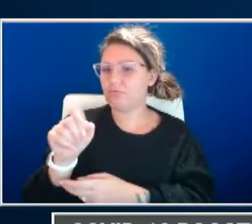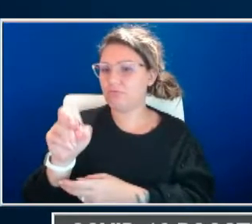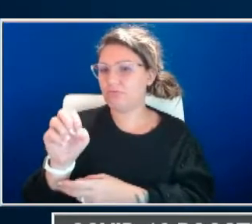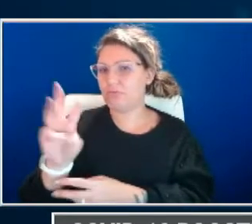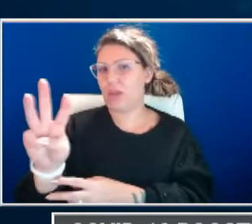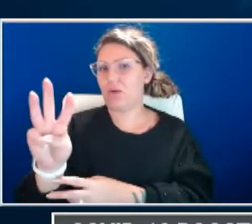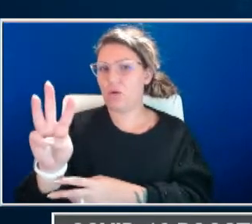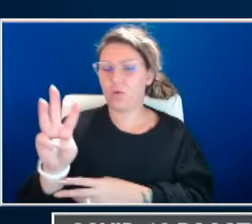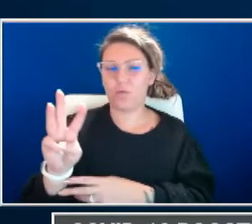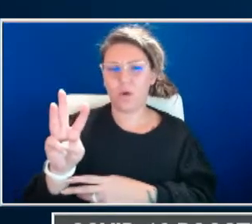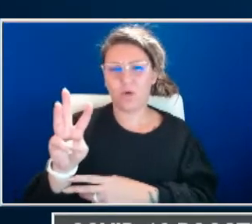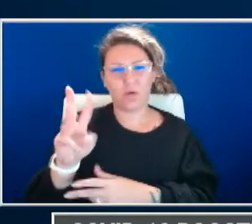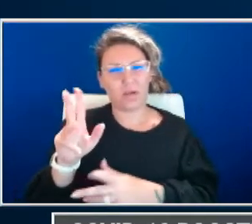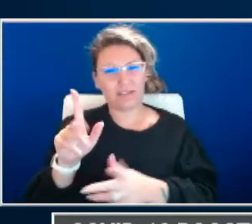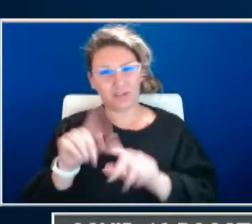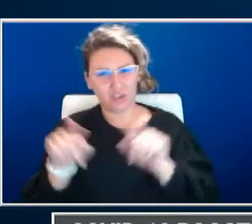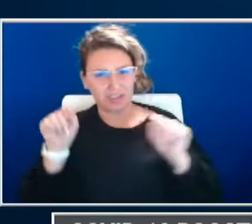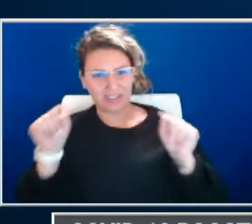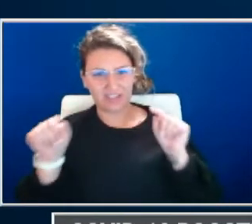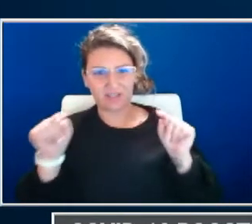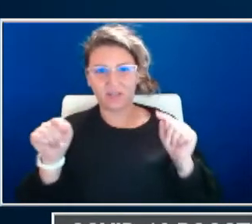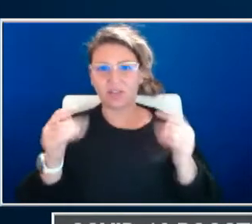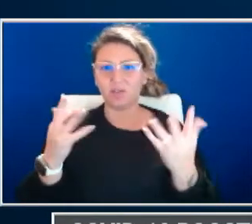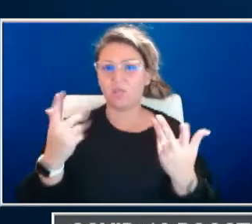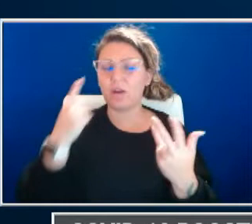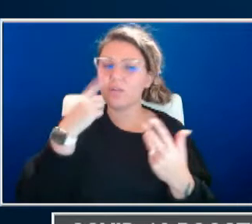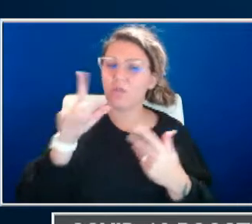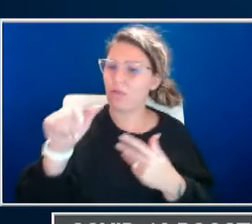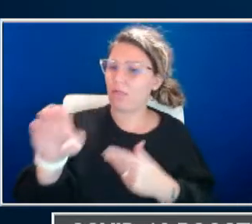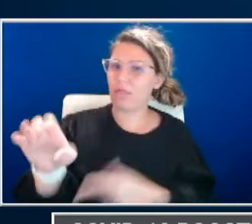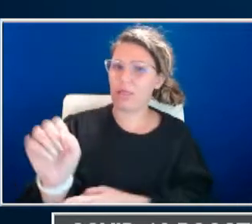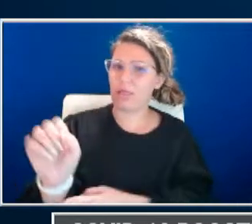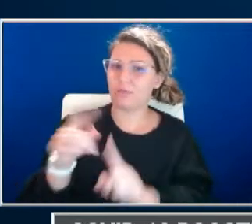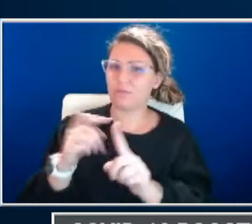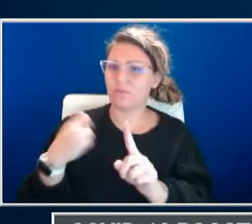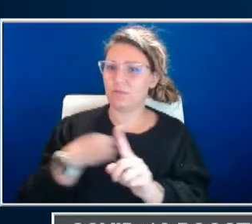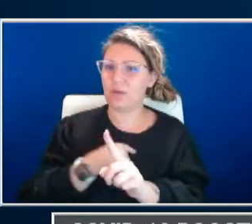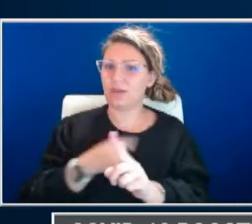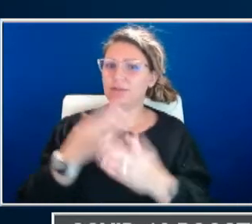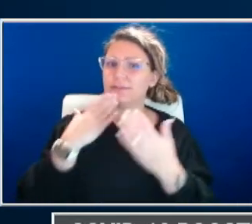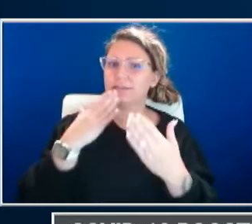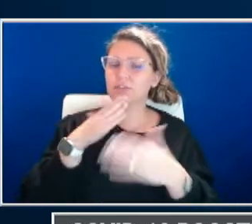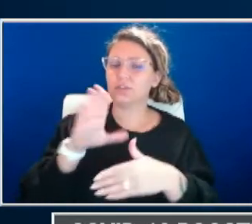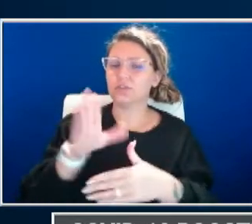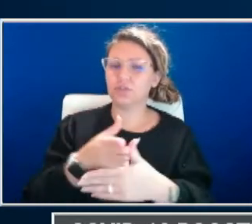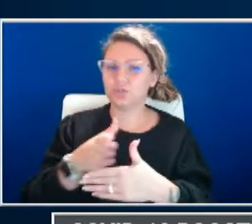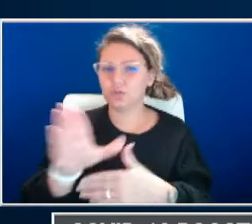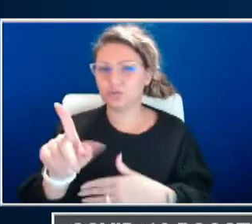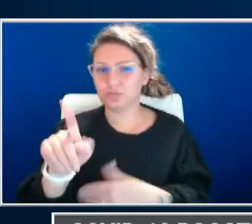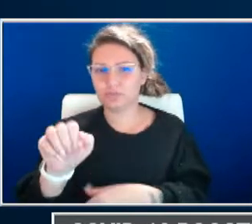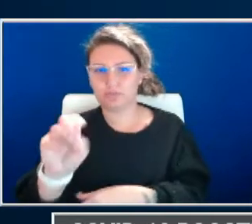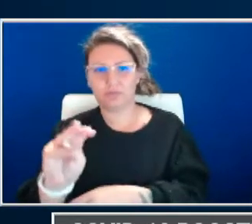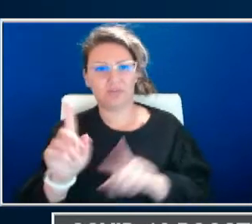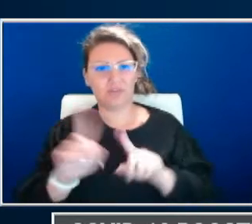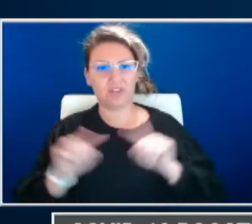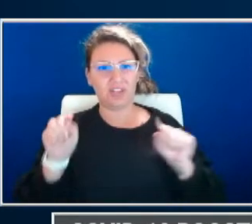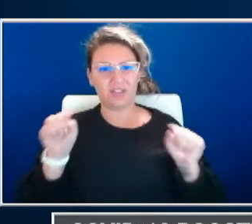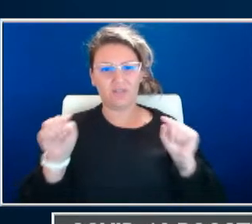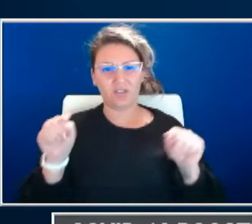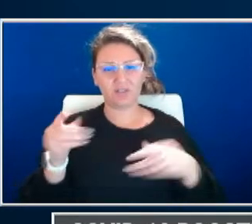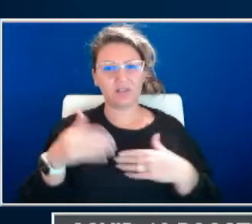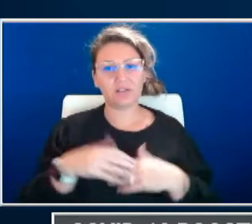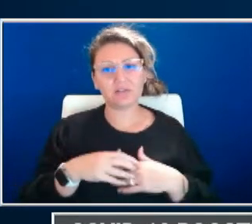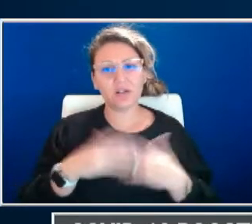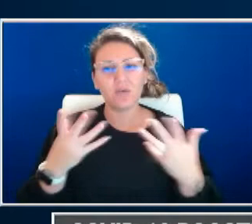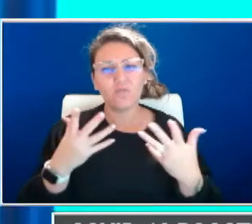marrow. She's waiting for some labs to get back from us, but so thank you for sharing your story, Kim. But is there a difference between the two, and what is